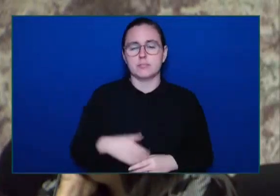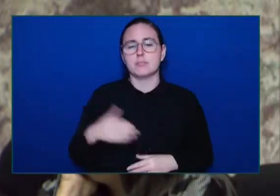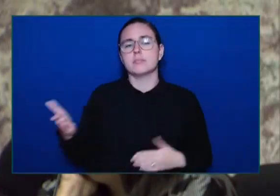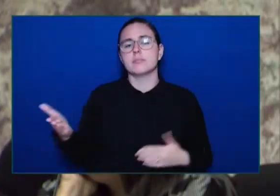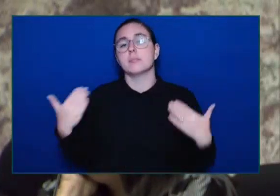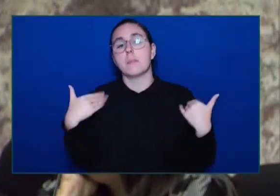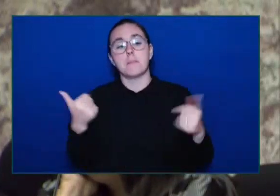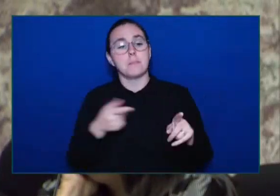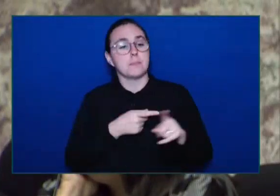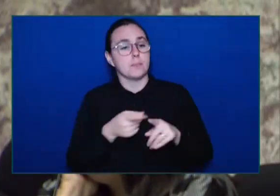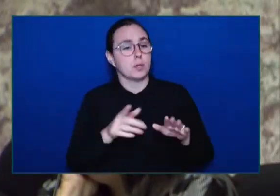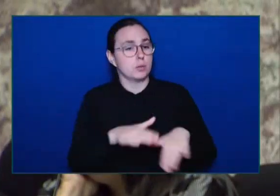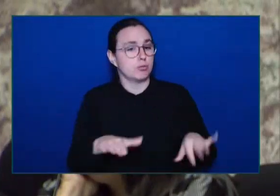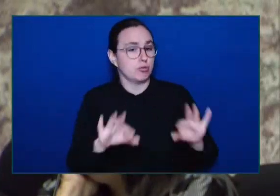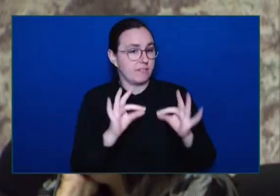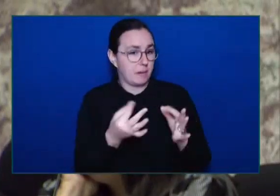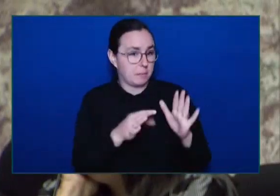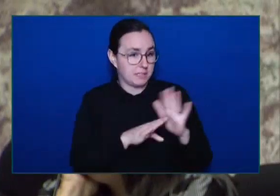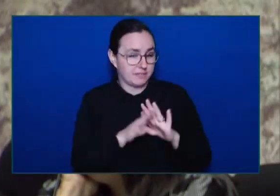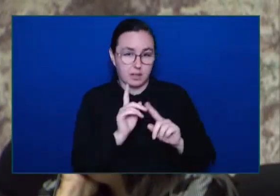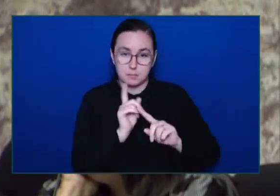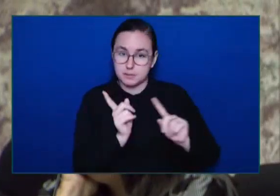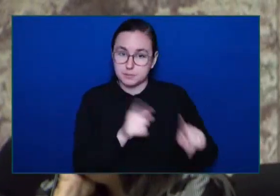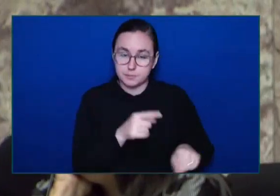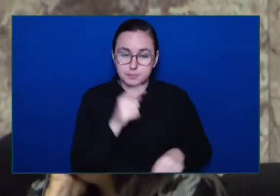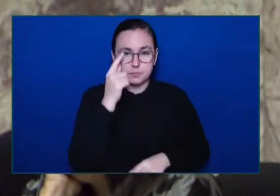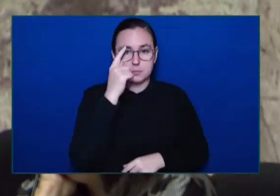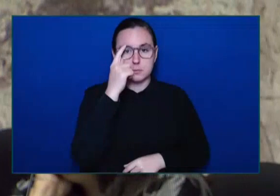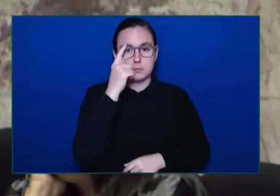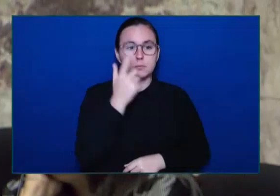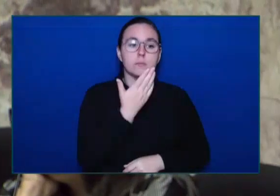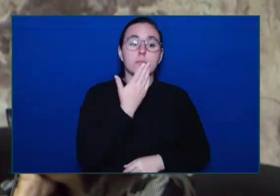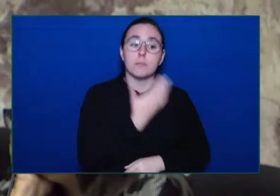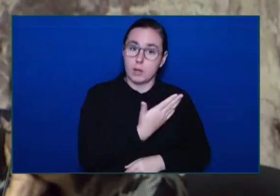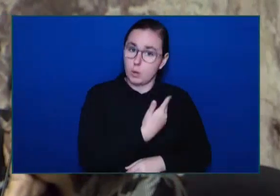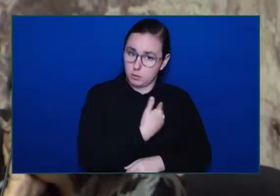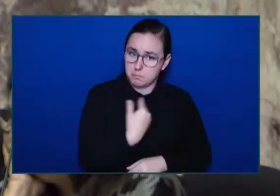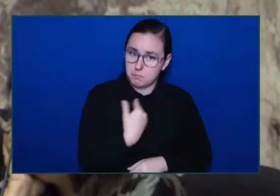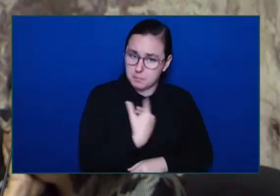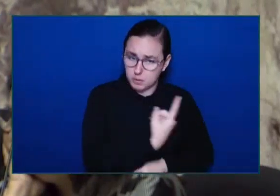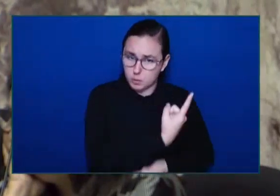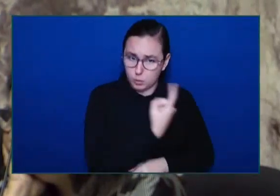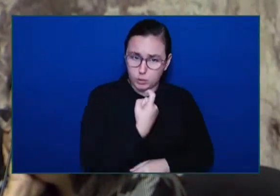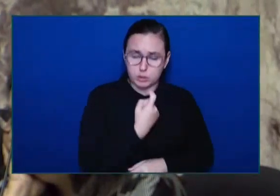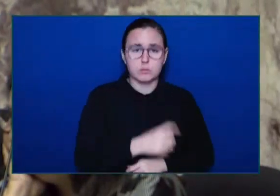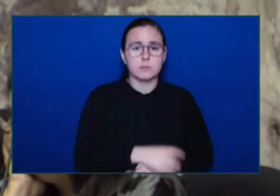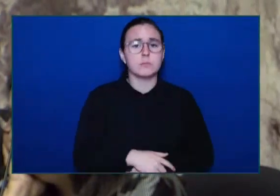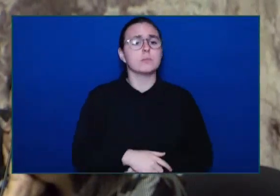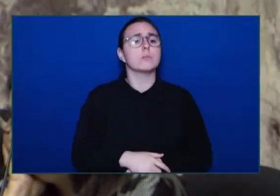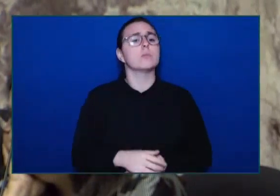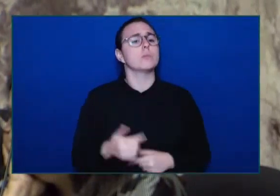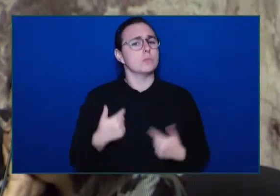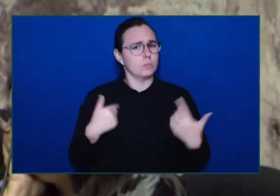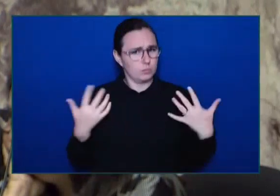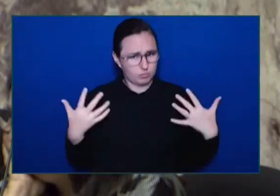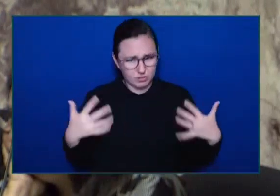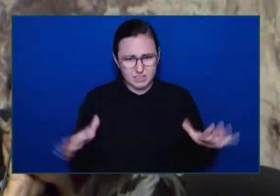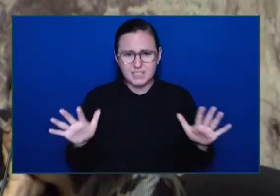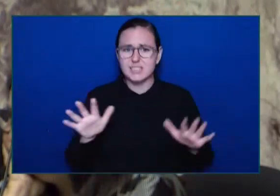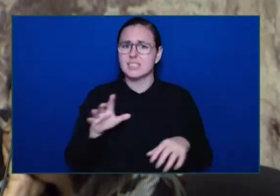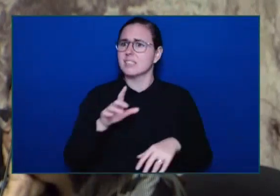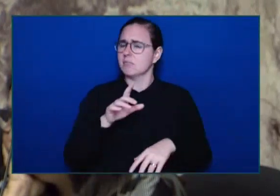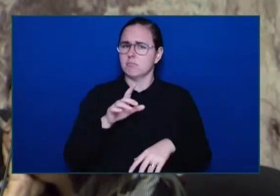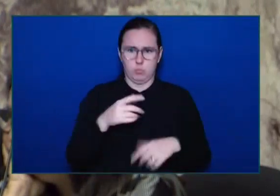Thank you, and thank you to the member for the question. We have made a very strong commitment to broader and